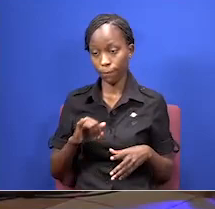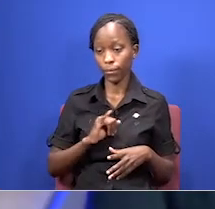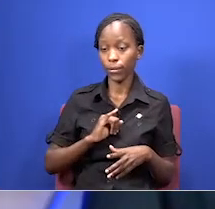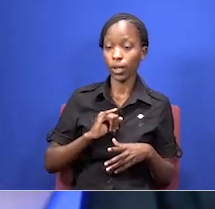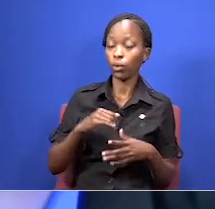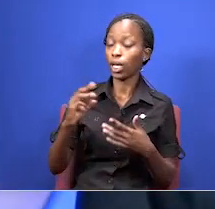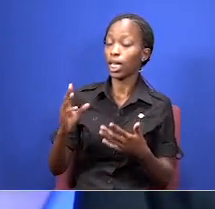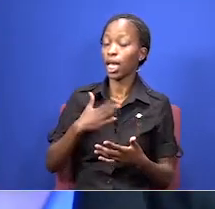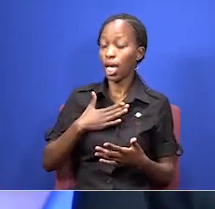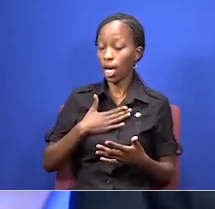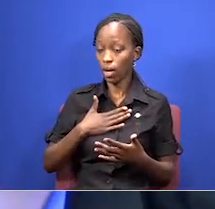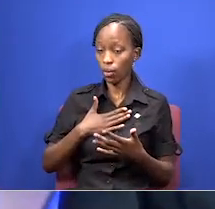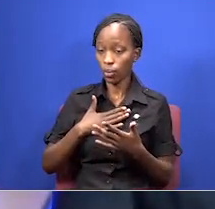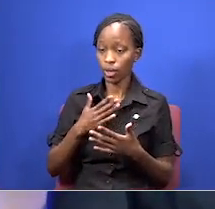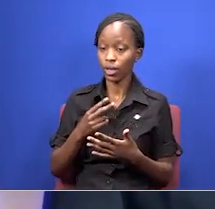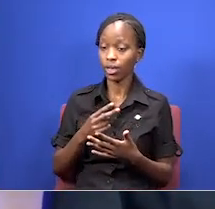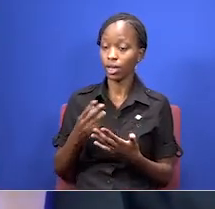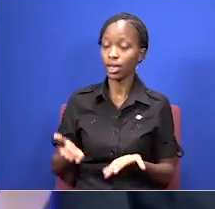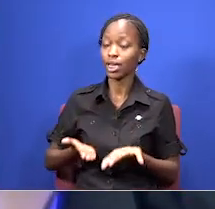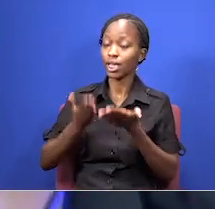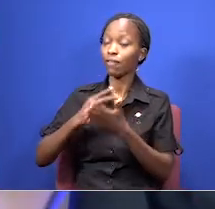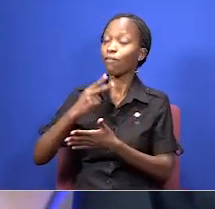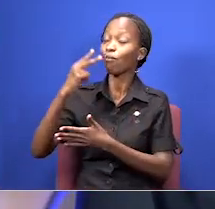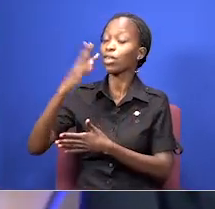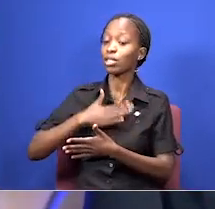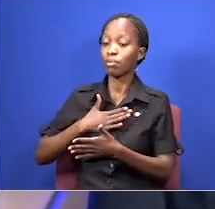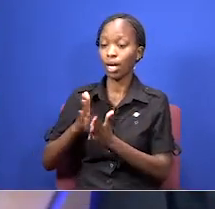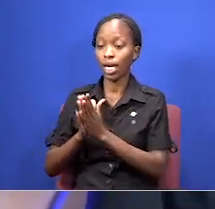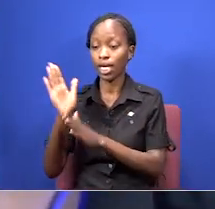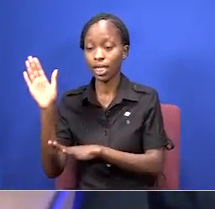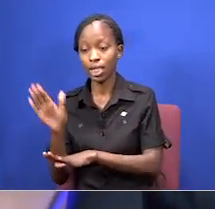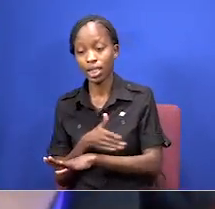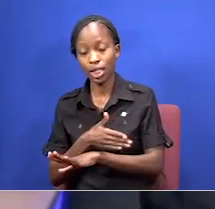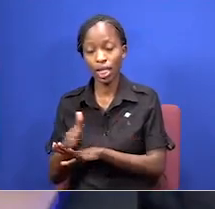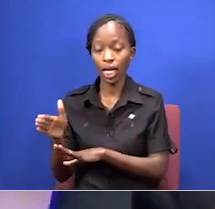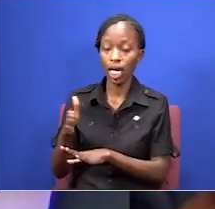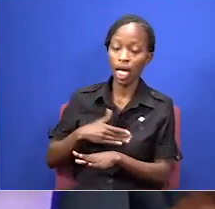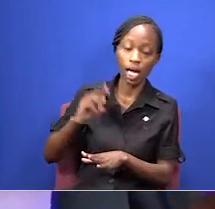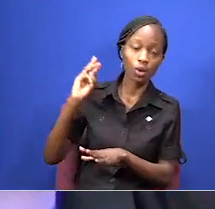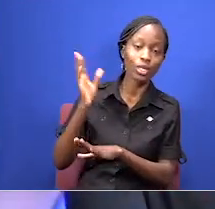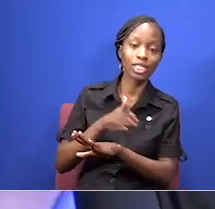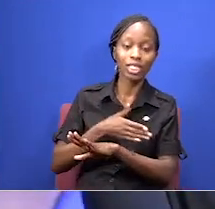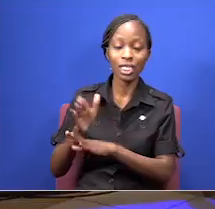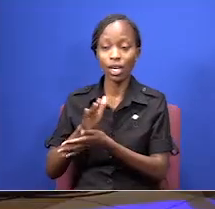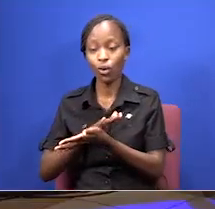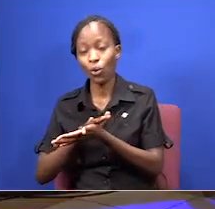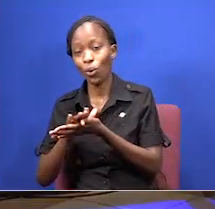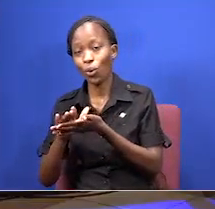My voice and I will sing. I will sing.